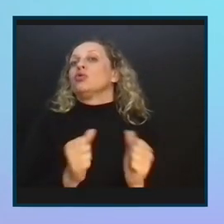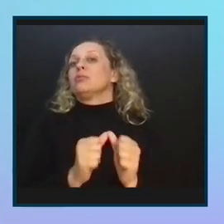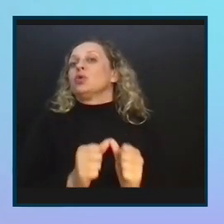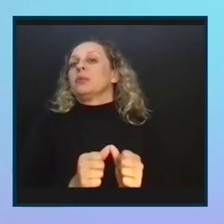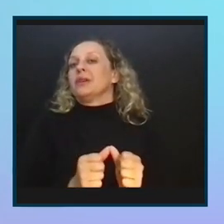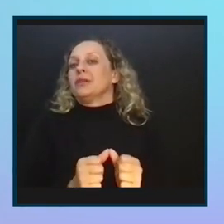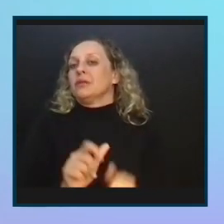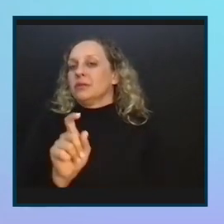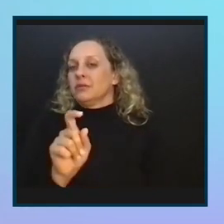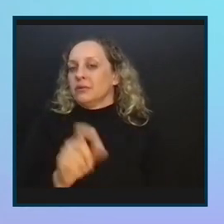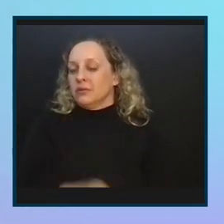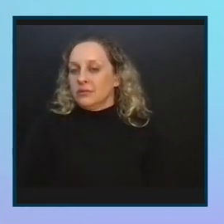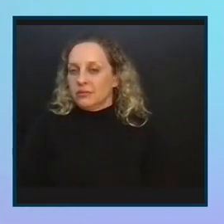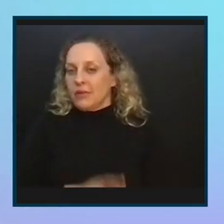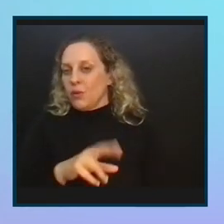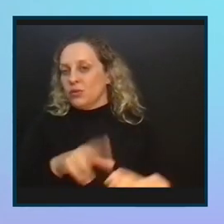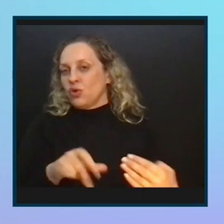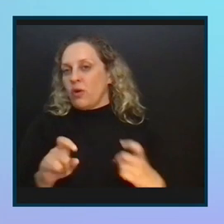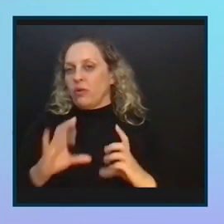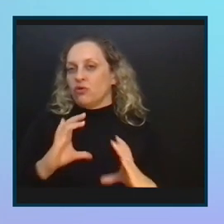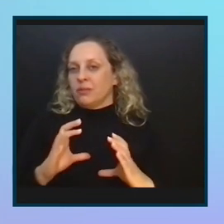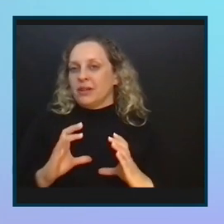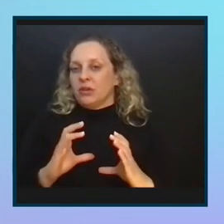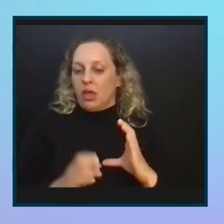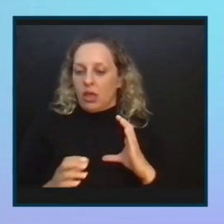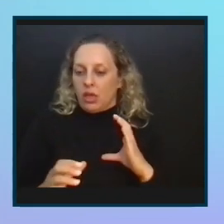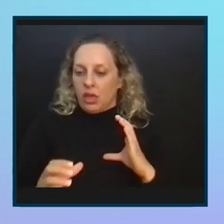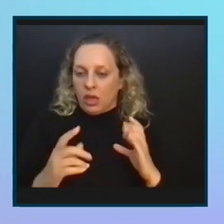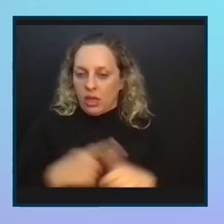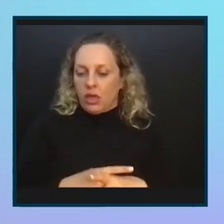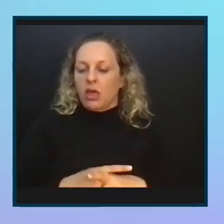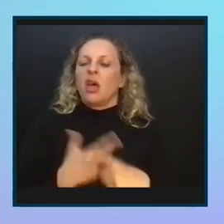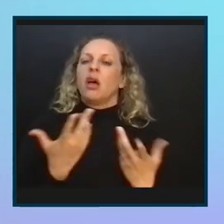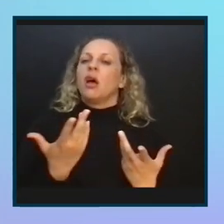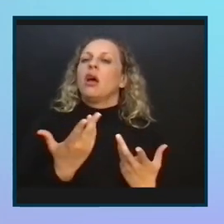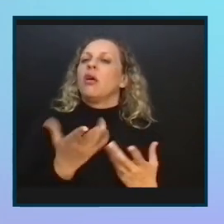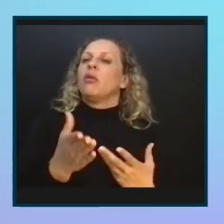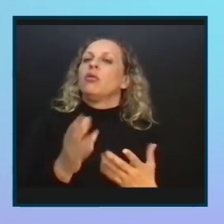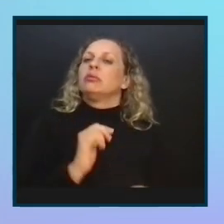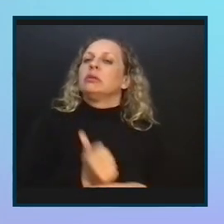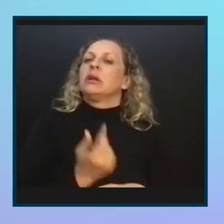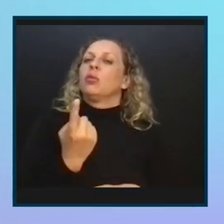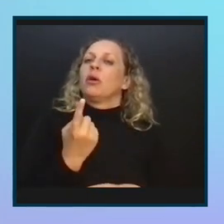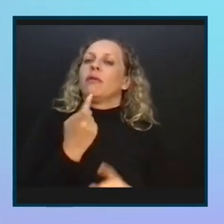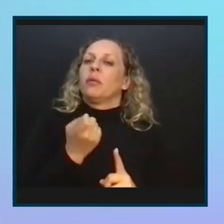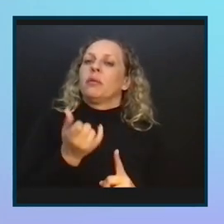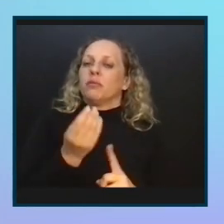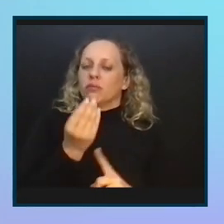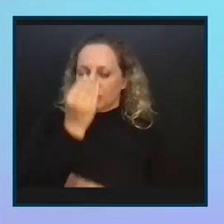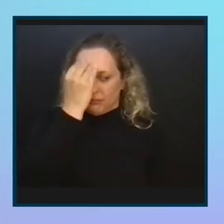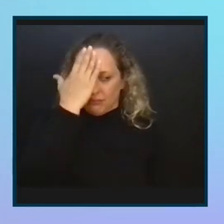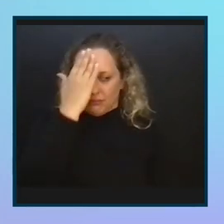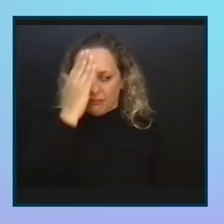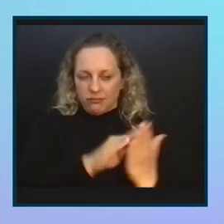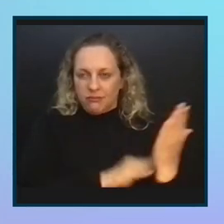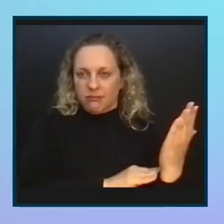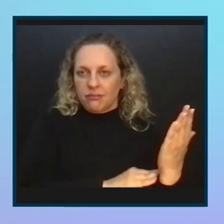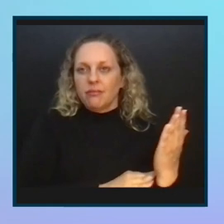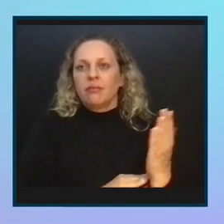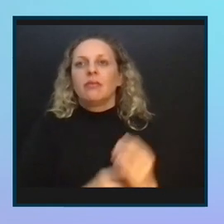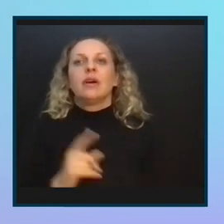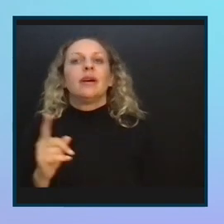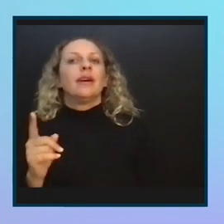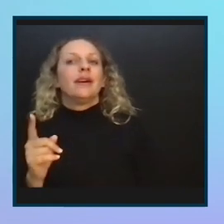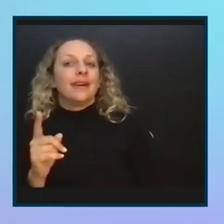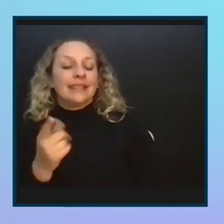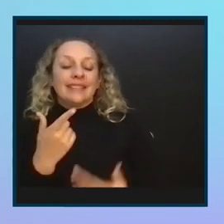remained permanent as a result of those communication issues? I think it's a developing story